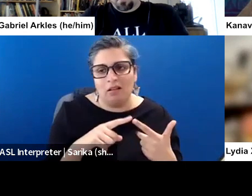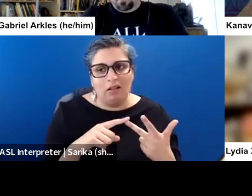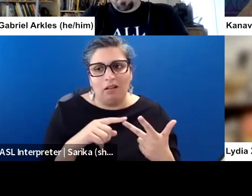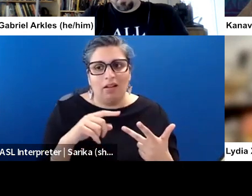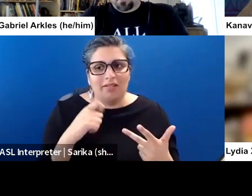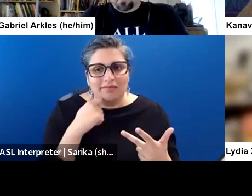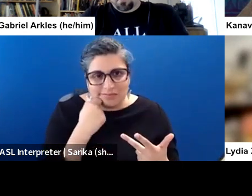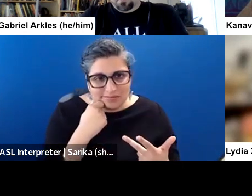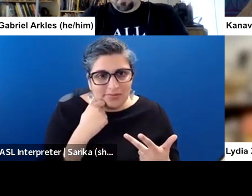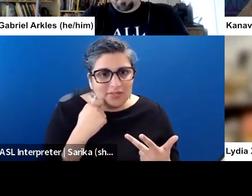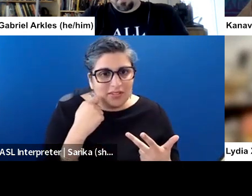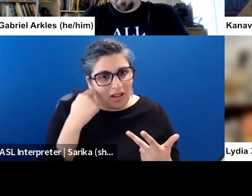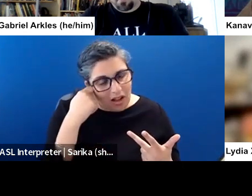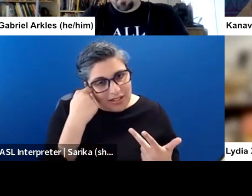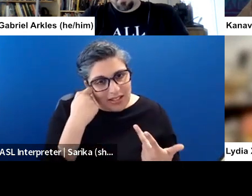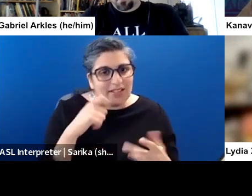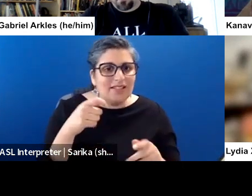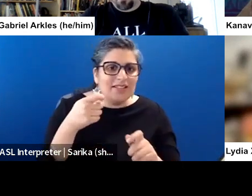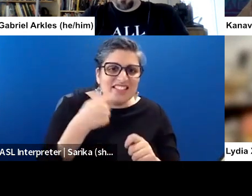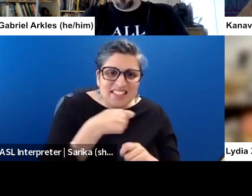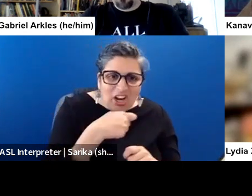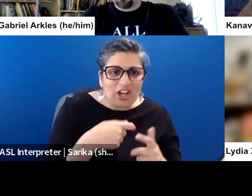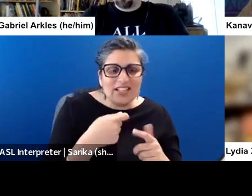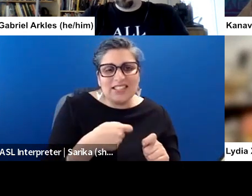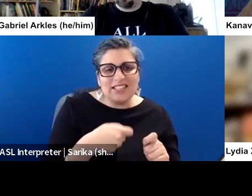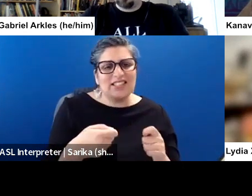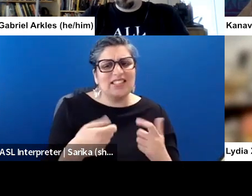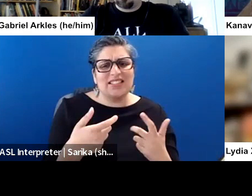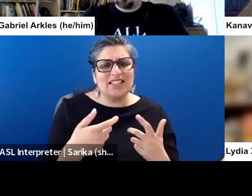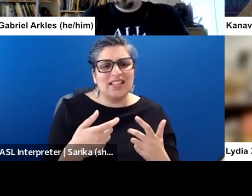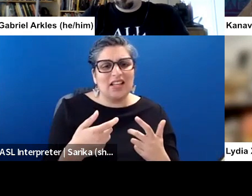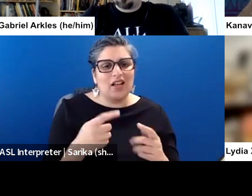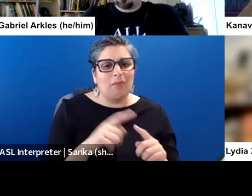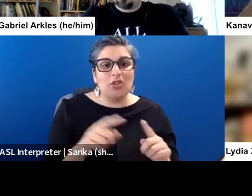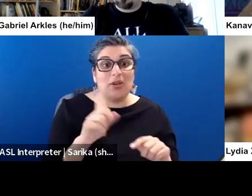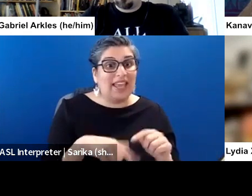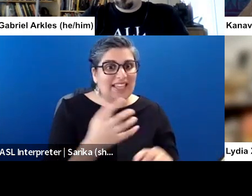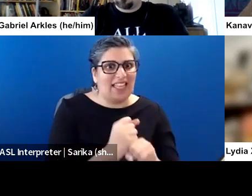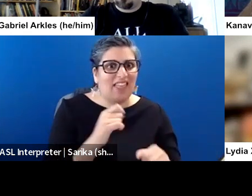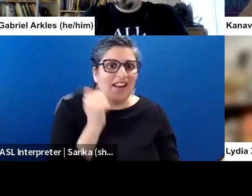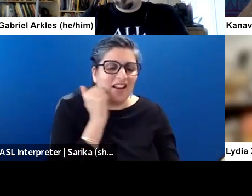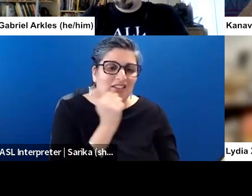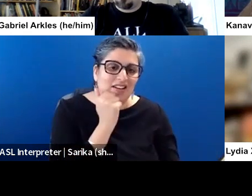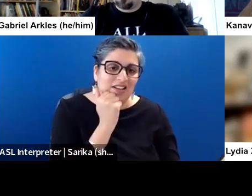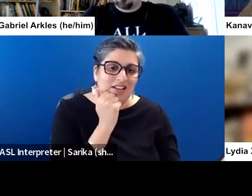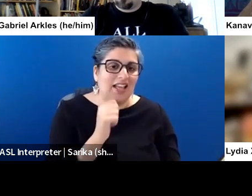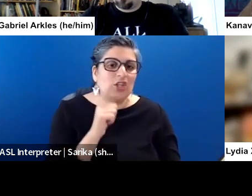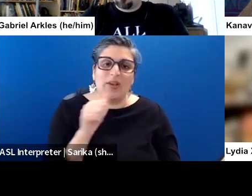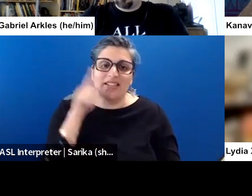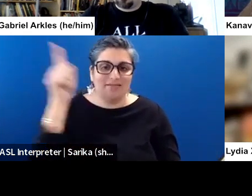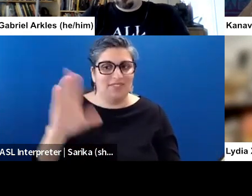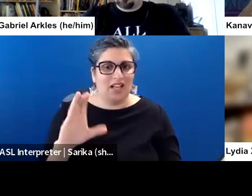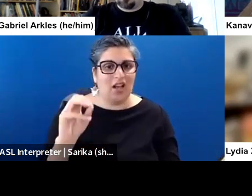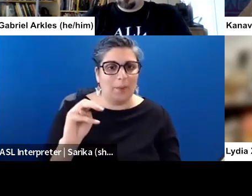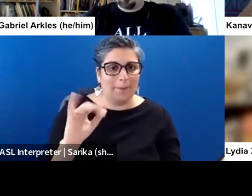and carrots and fresh vegetables from the kitchen, but you couldn't get that stuff on a daily basis. And you also couldn't get it at the commissary. So